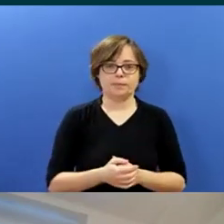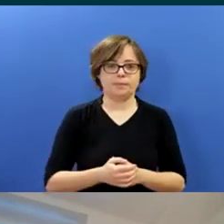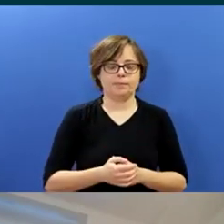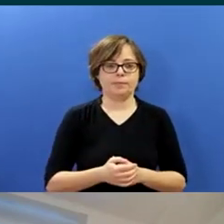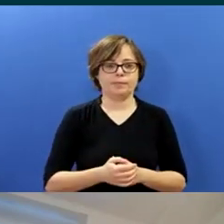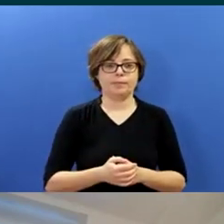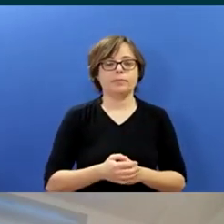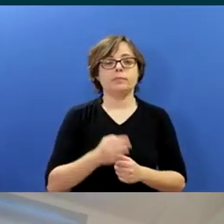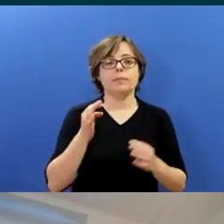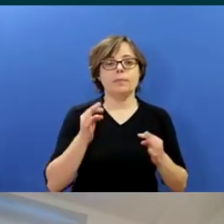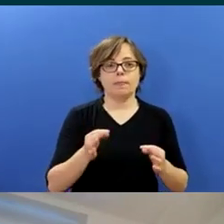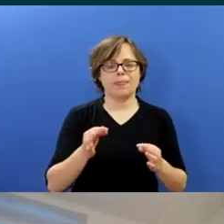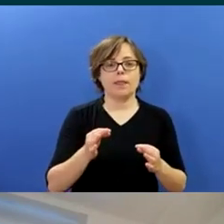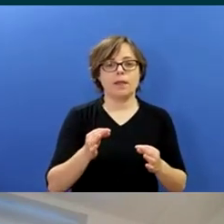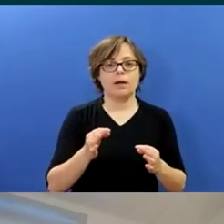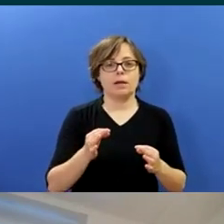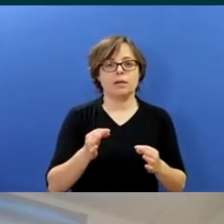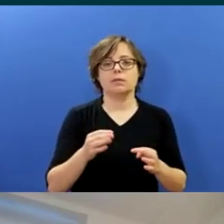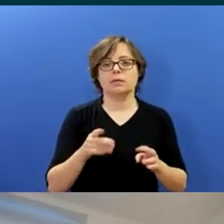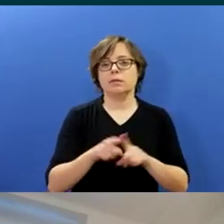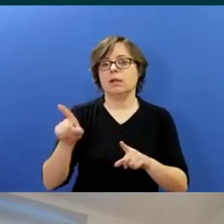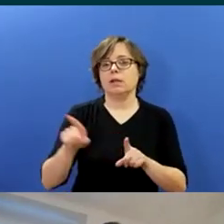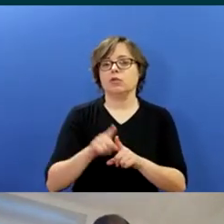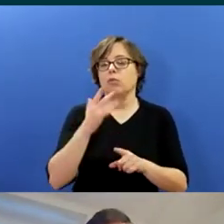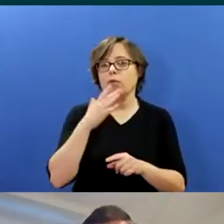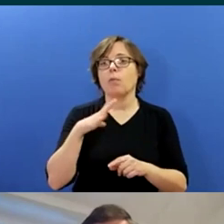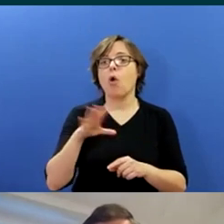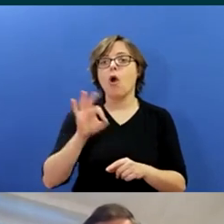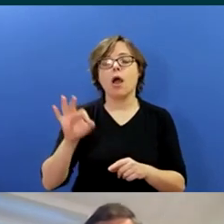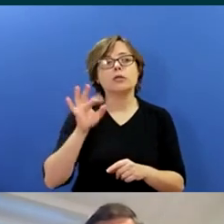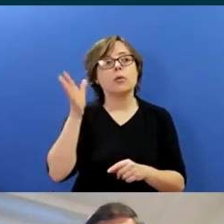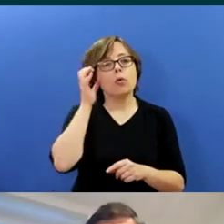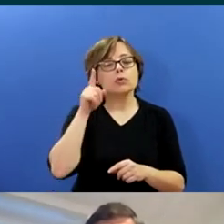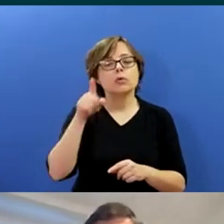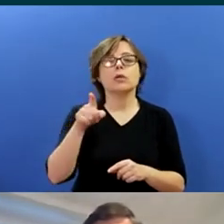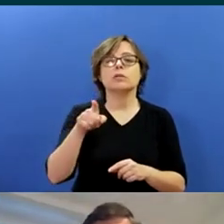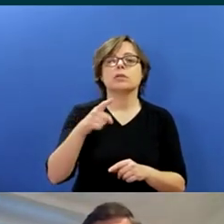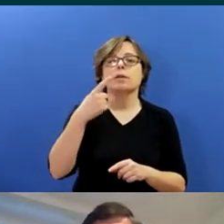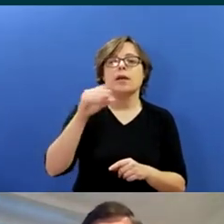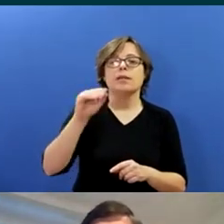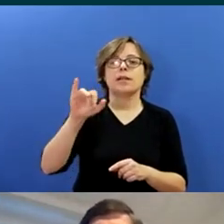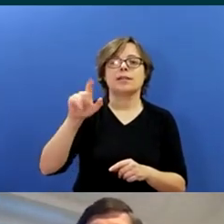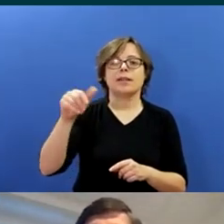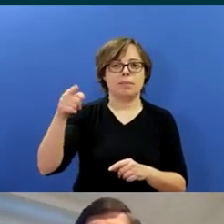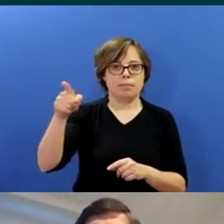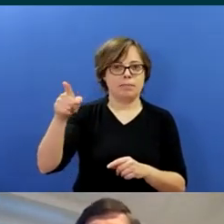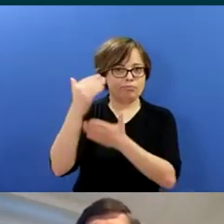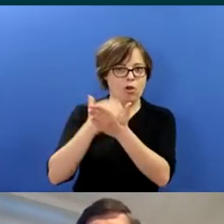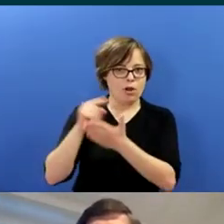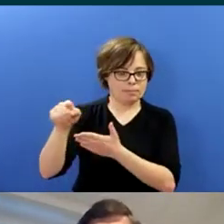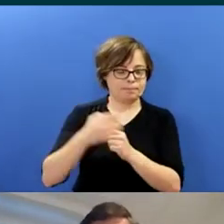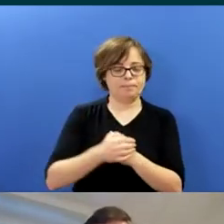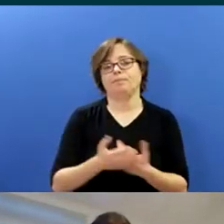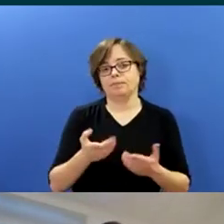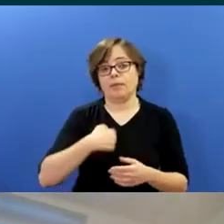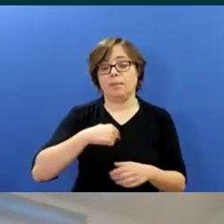important kolejny raz, zresztą też piece I'd like wspominałeś to o tym, highlight. mieliśmy You've also okazję usłyszeć mentioned o użyciu platformy Decidim. the Tutaj też Decidim platform.